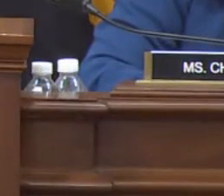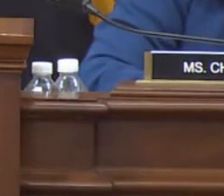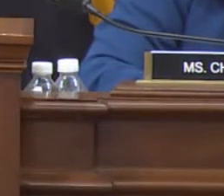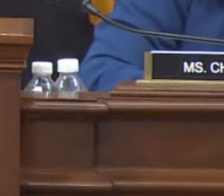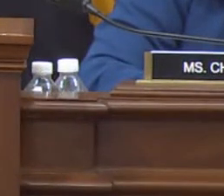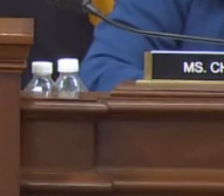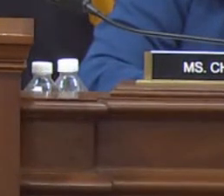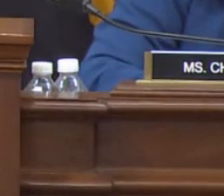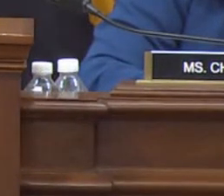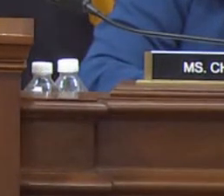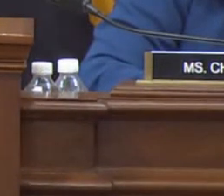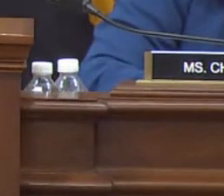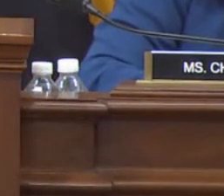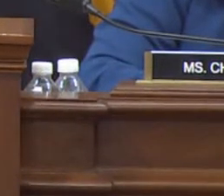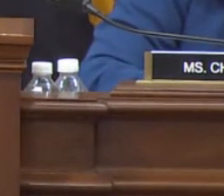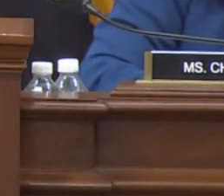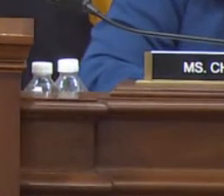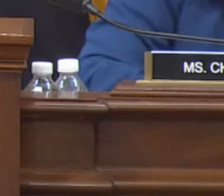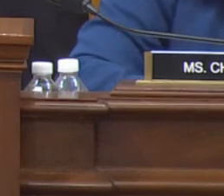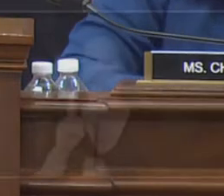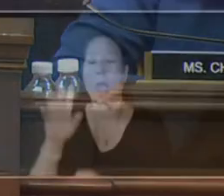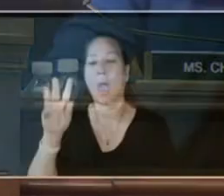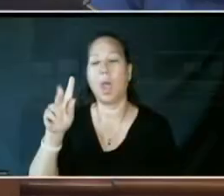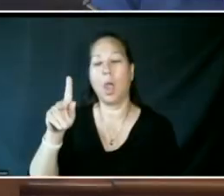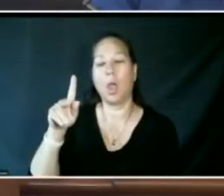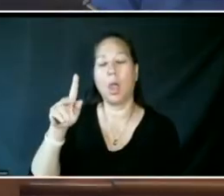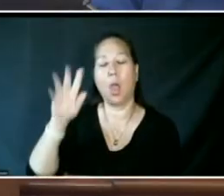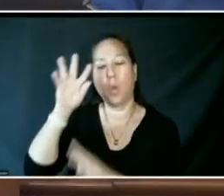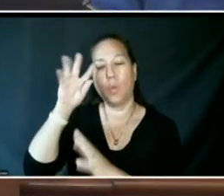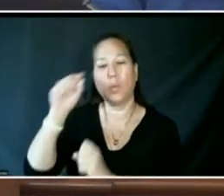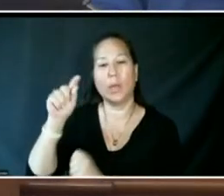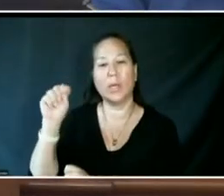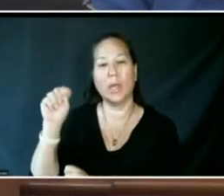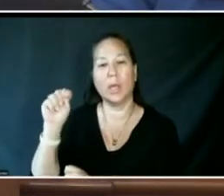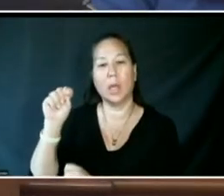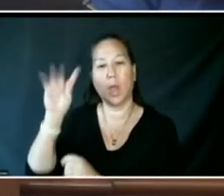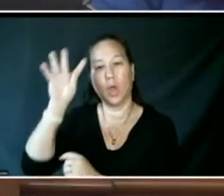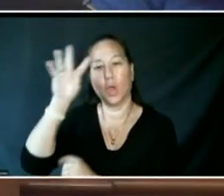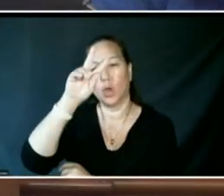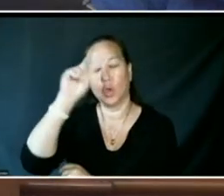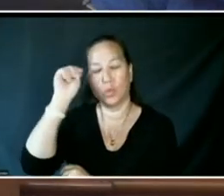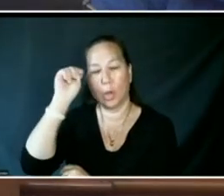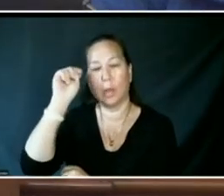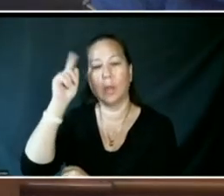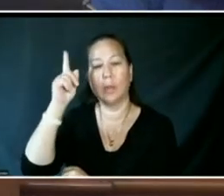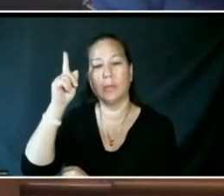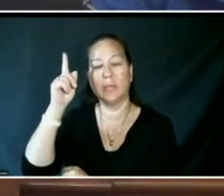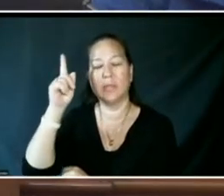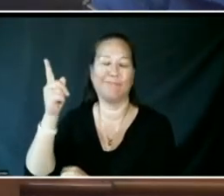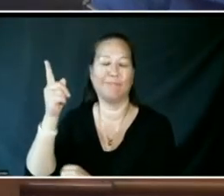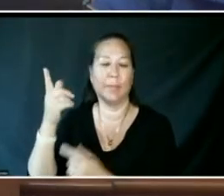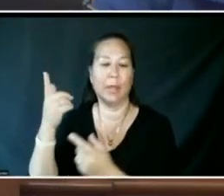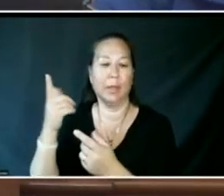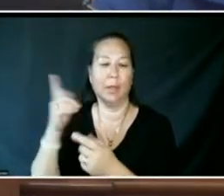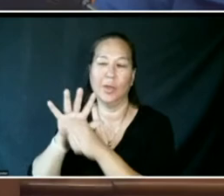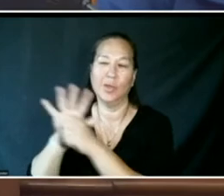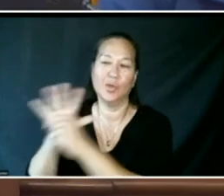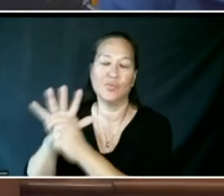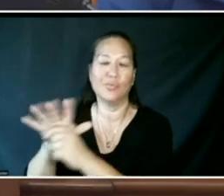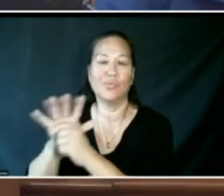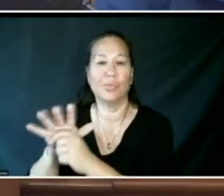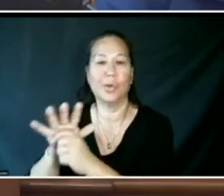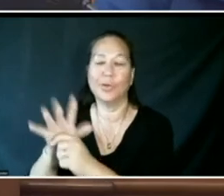President Trump's pressure campaign against state officials existed in all the key battleground states that he